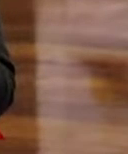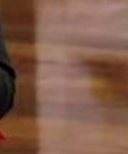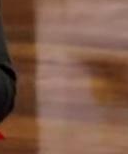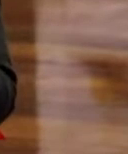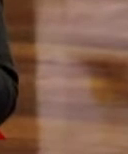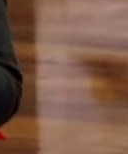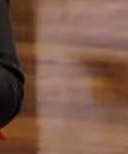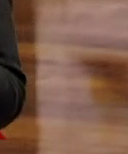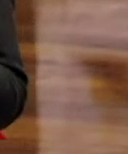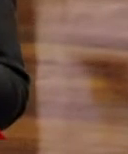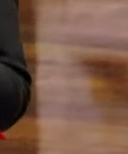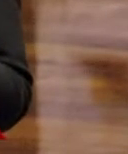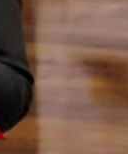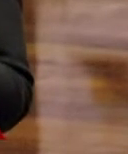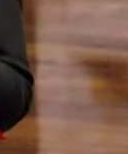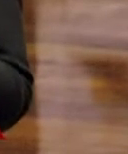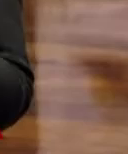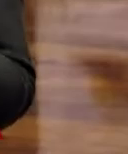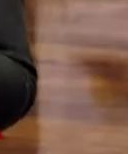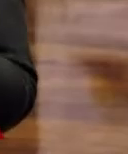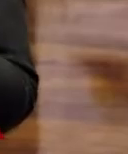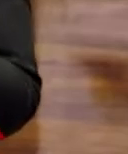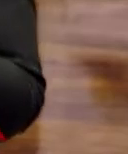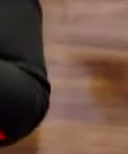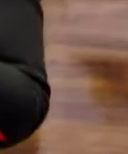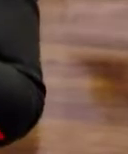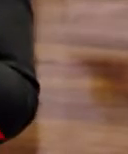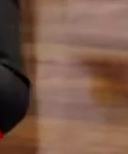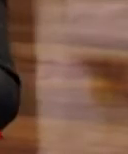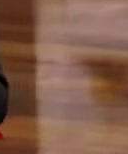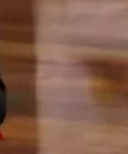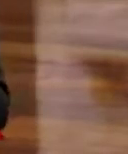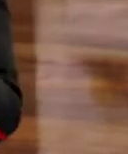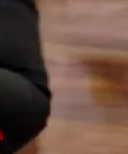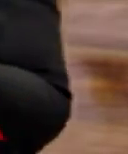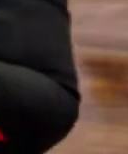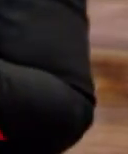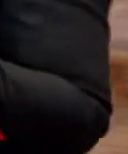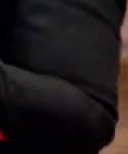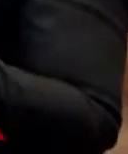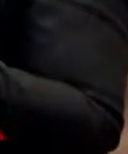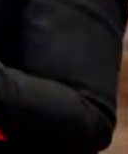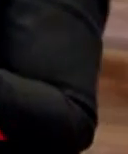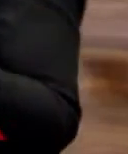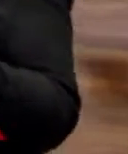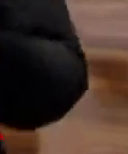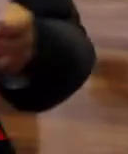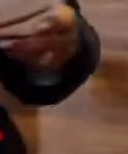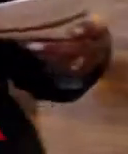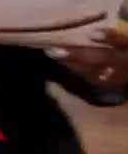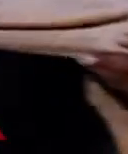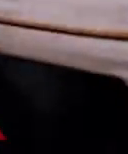Phoswa, the head of department responsible for the Department of Human Settlements in the Eastern Cape Province. Over to you, Titi.